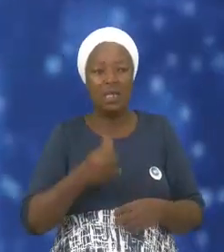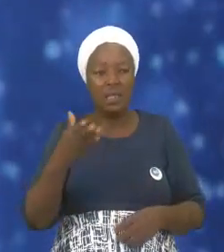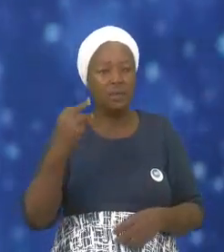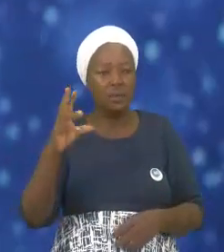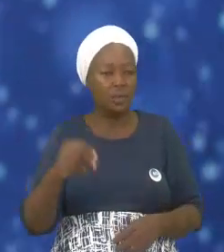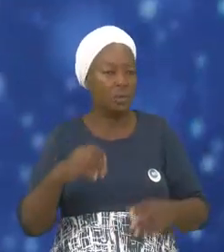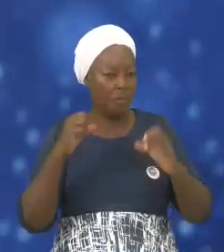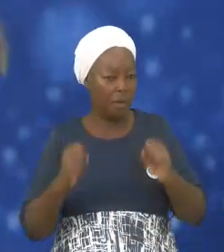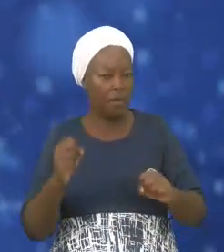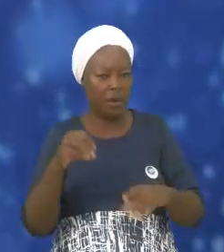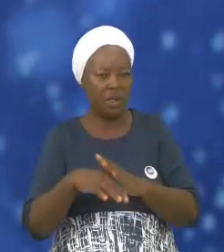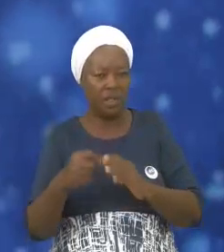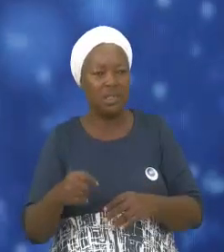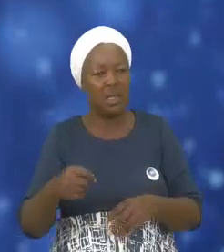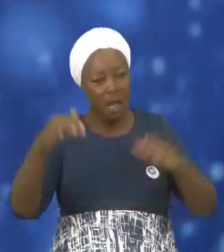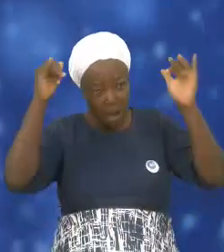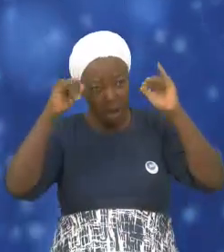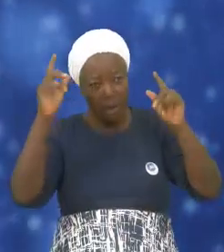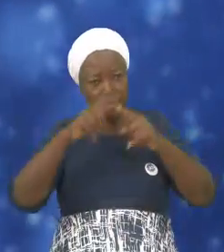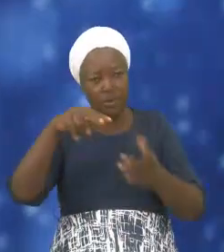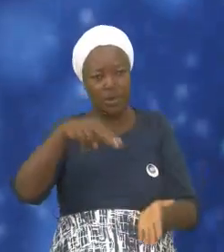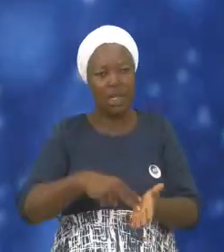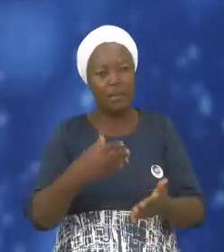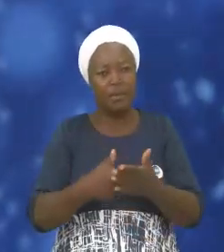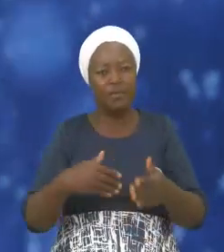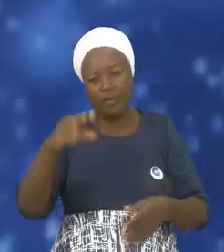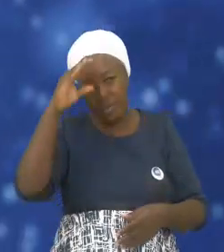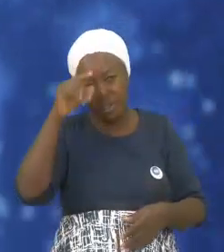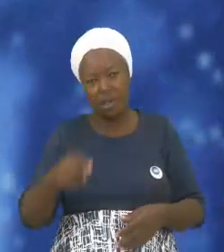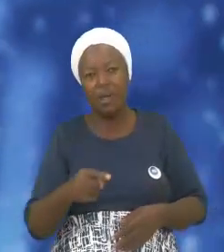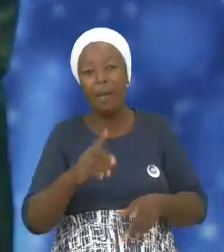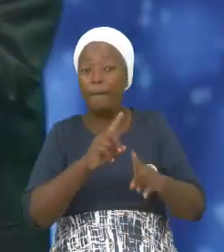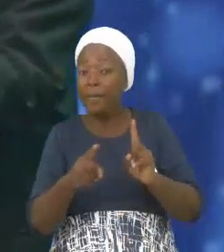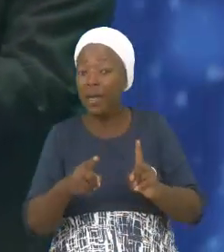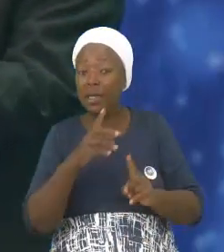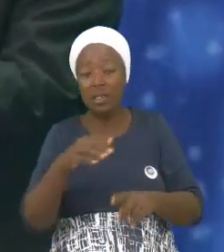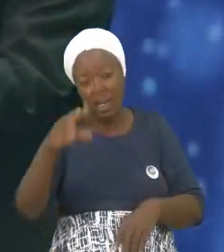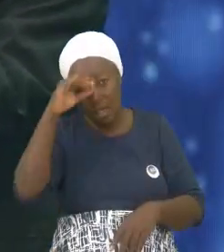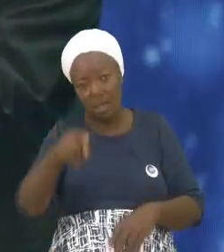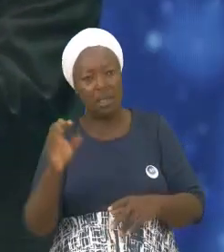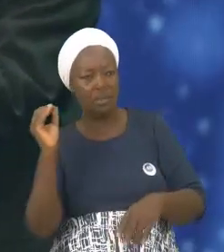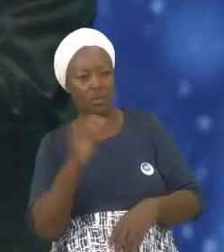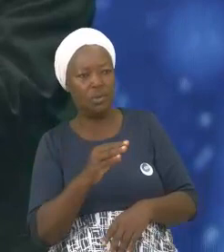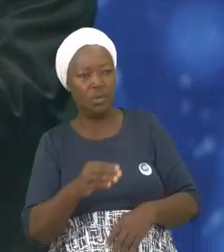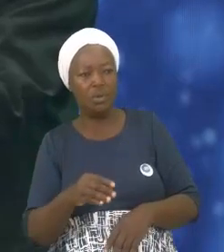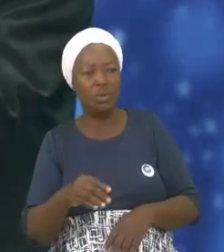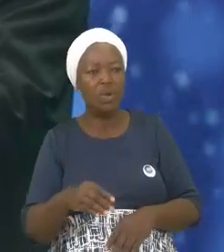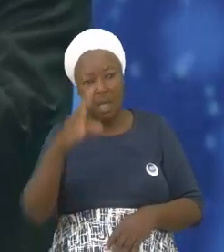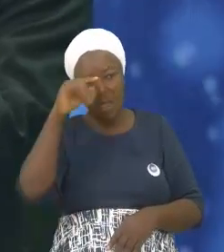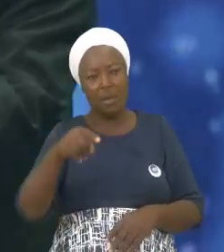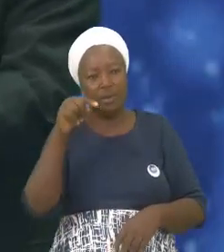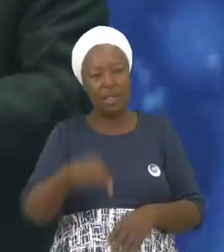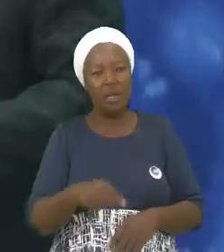in the ram to stand before him, but he cast him down to the ground